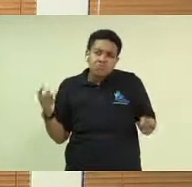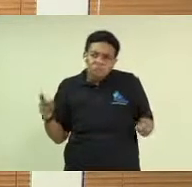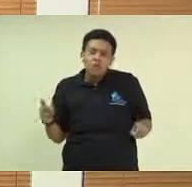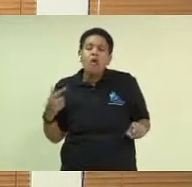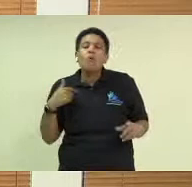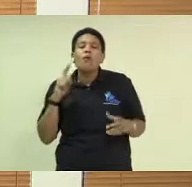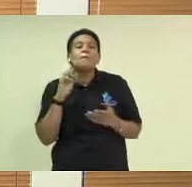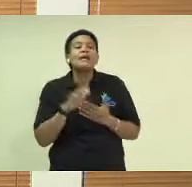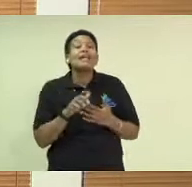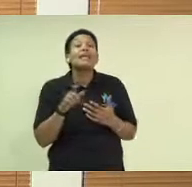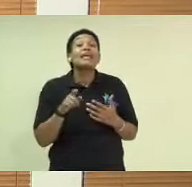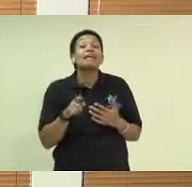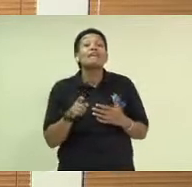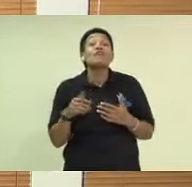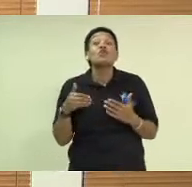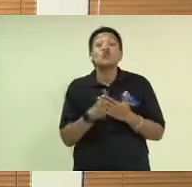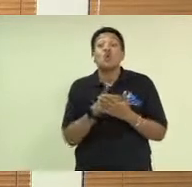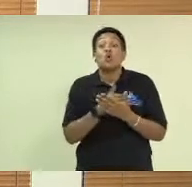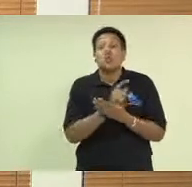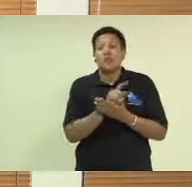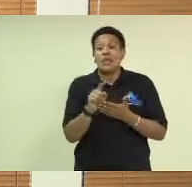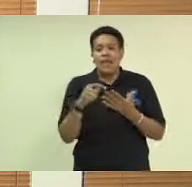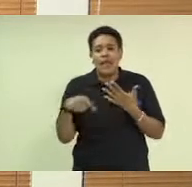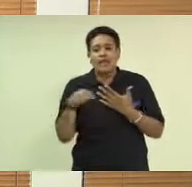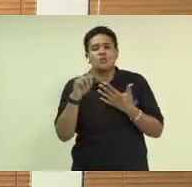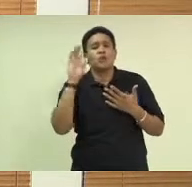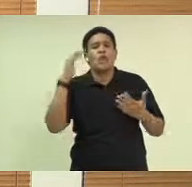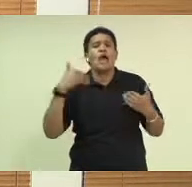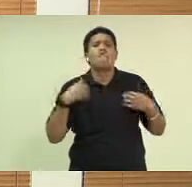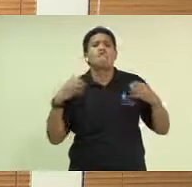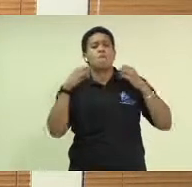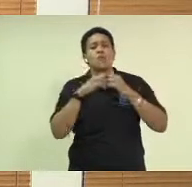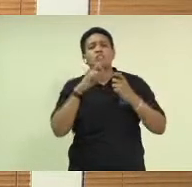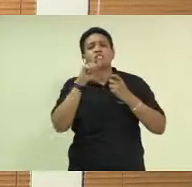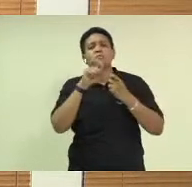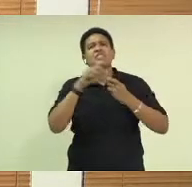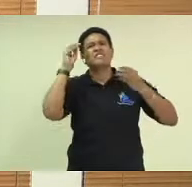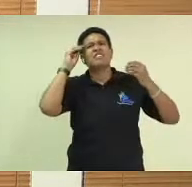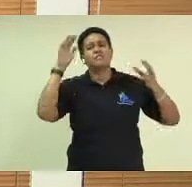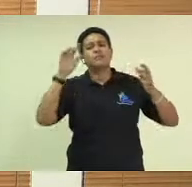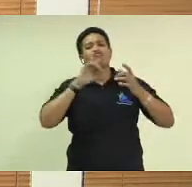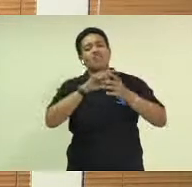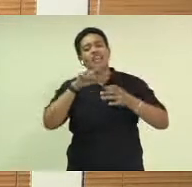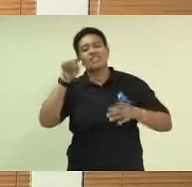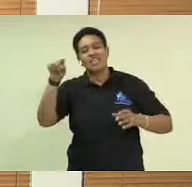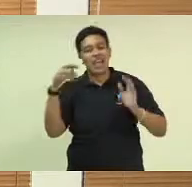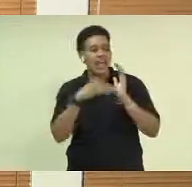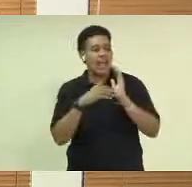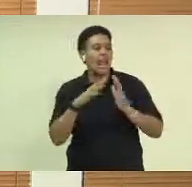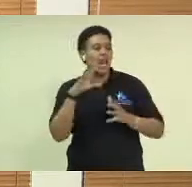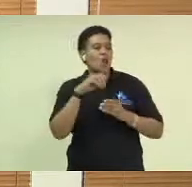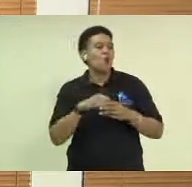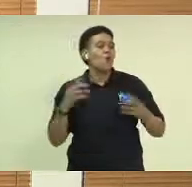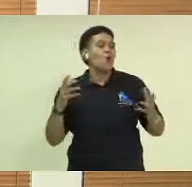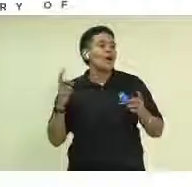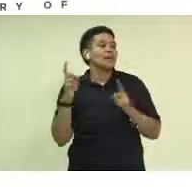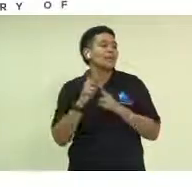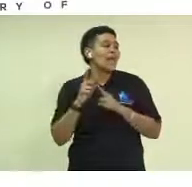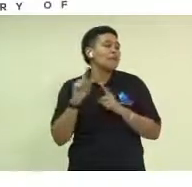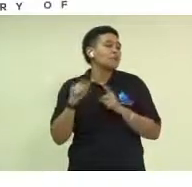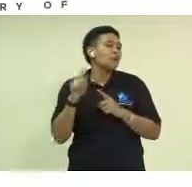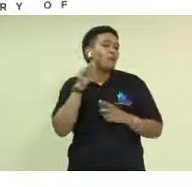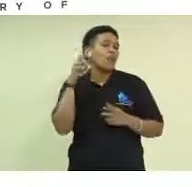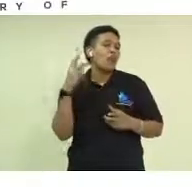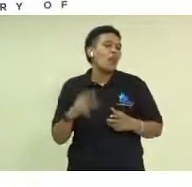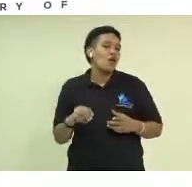we believe that in the new week we will have some specifics, again, including dates, which